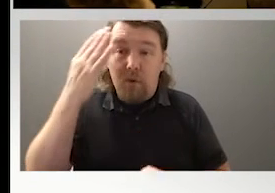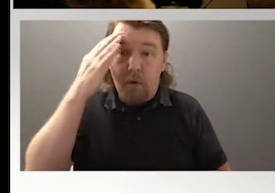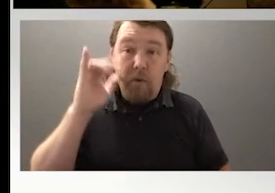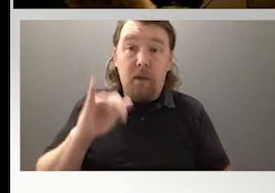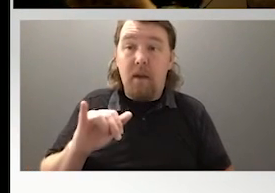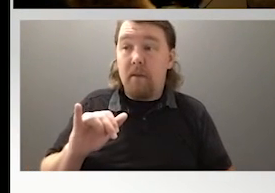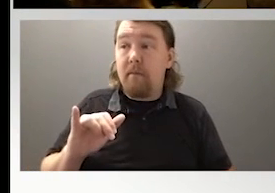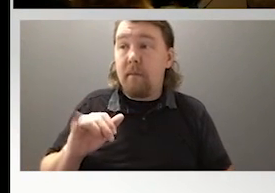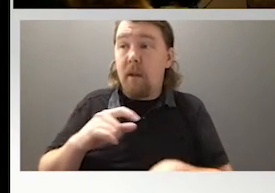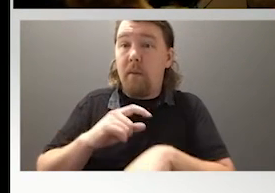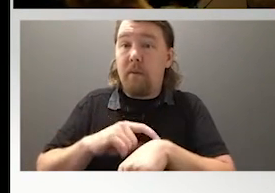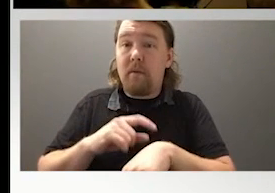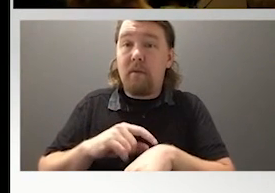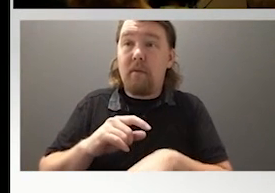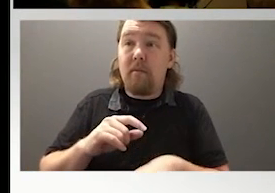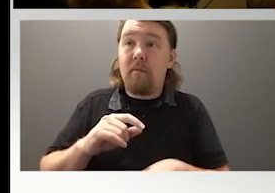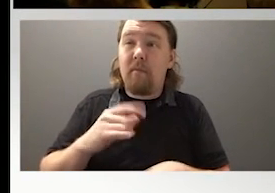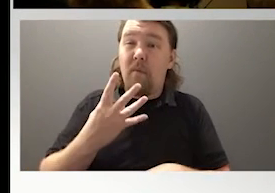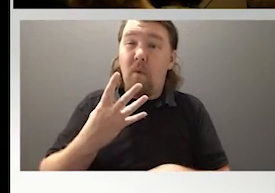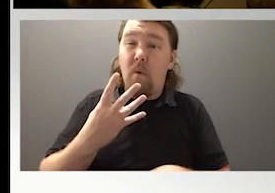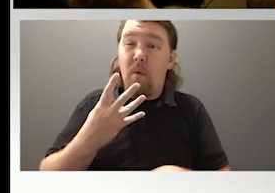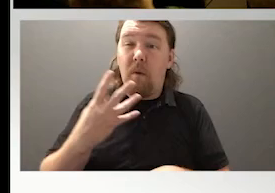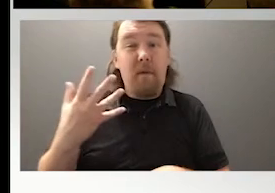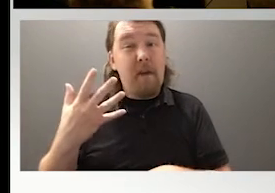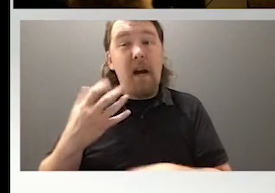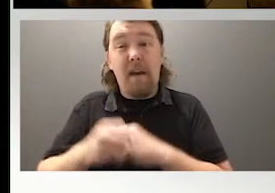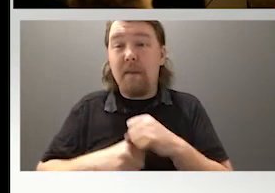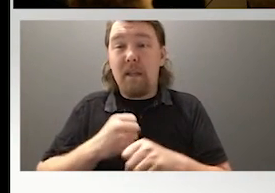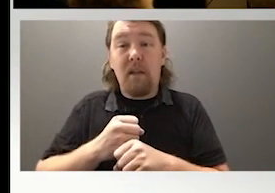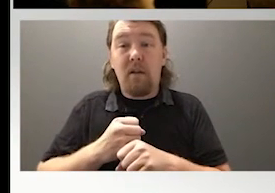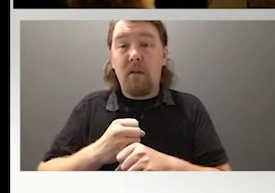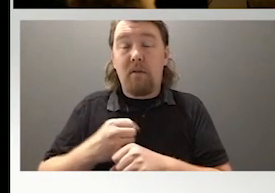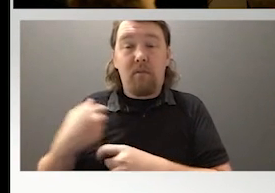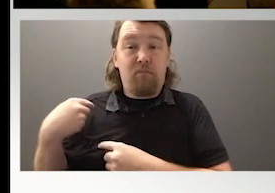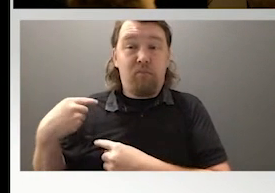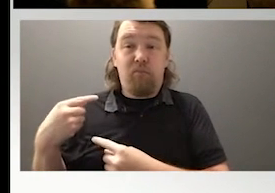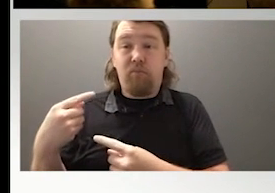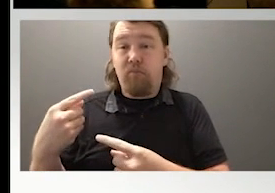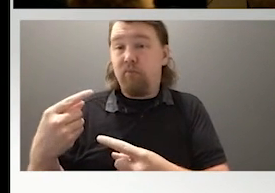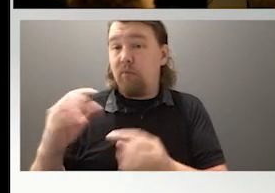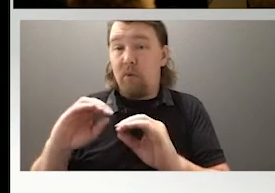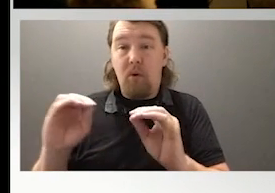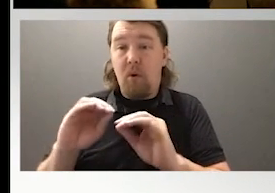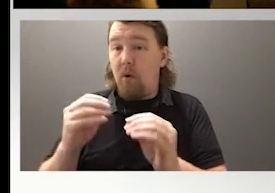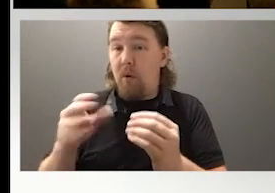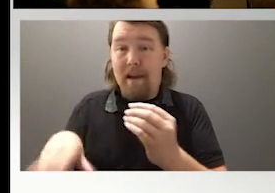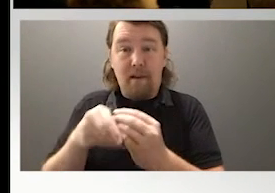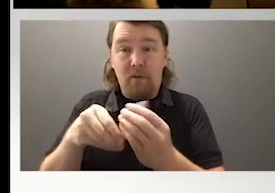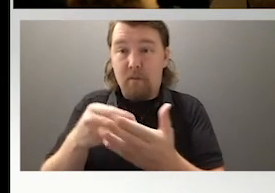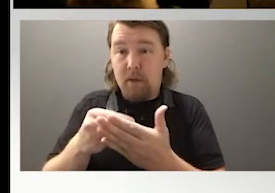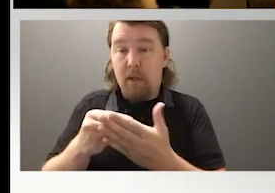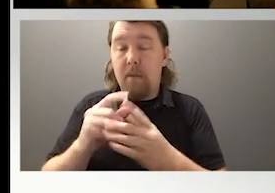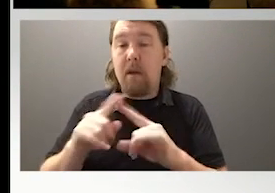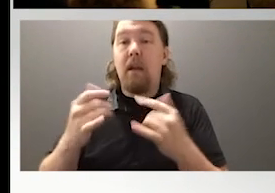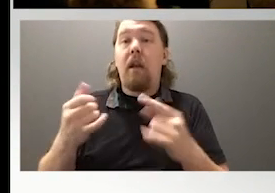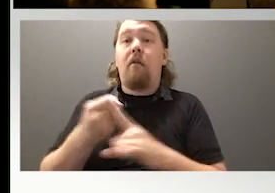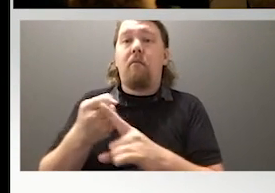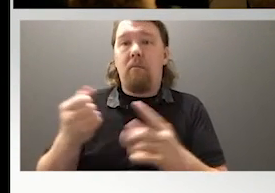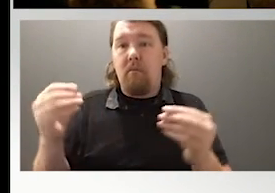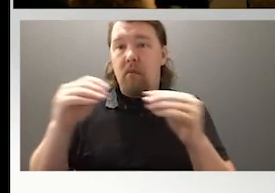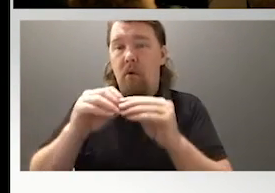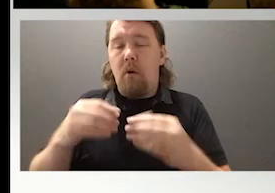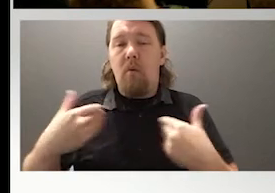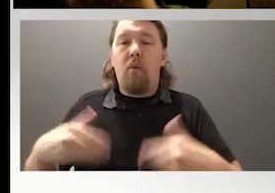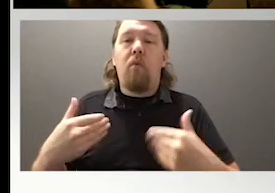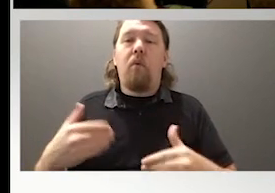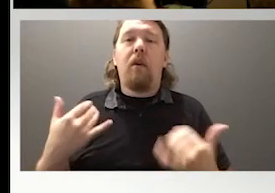was a period of about 4 or 5 years that we did not get additional funds. But now that we did, we're